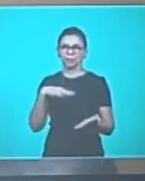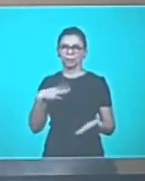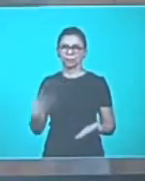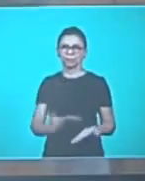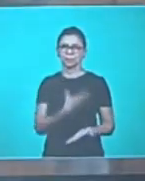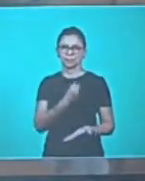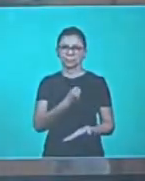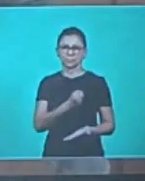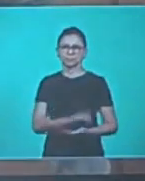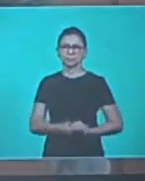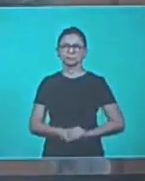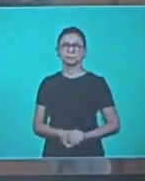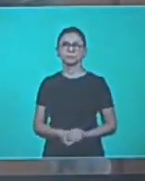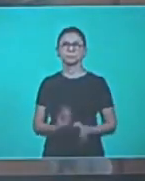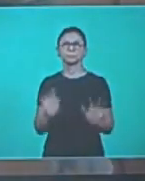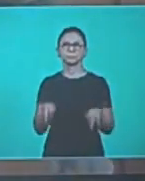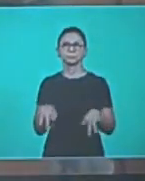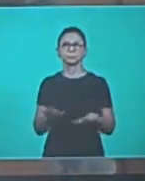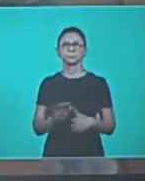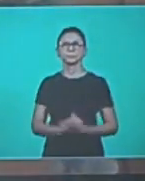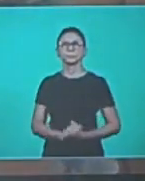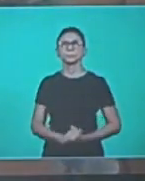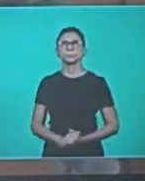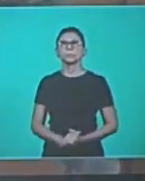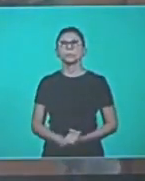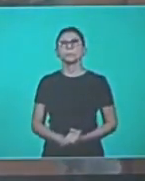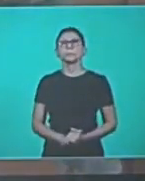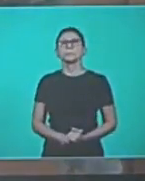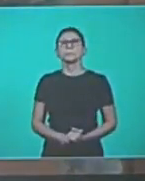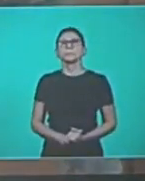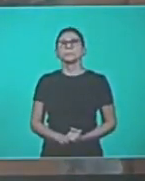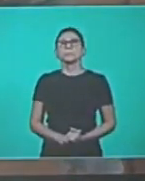the mankind. Amen.